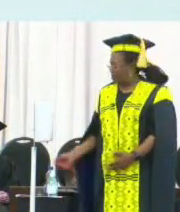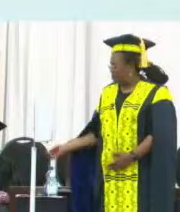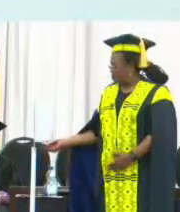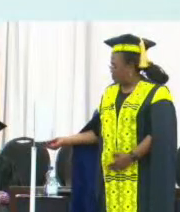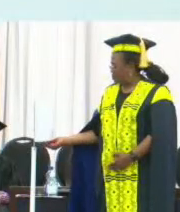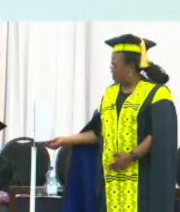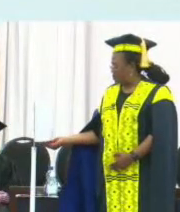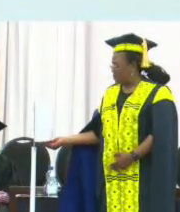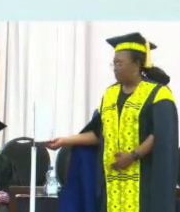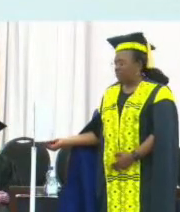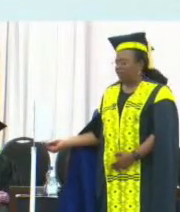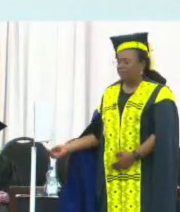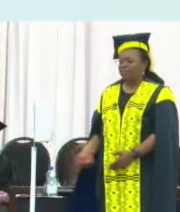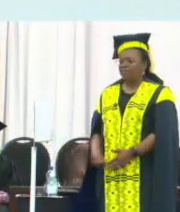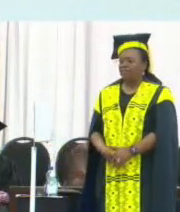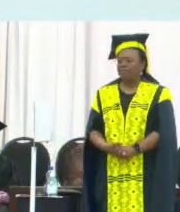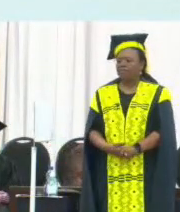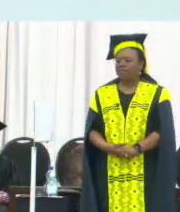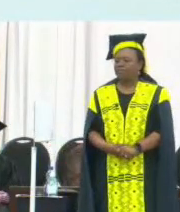Is it late?